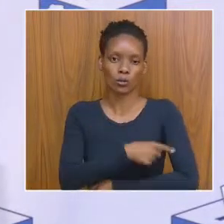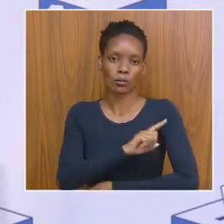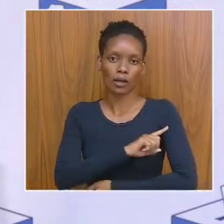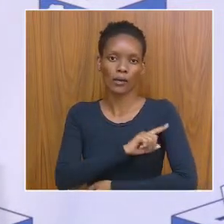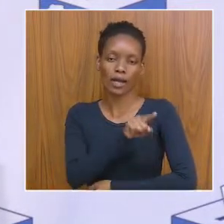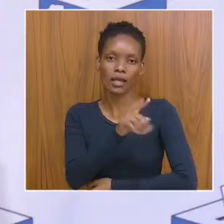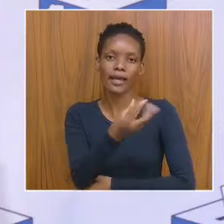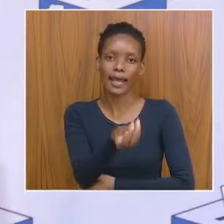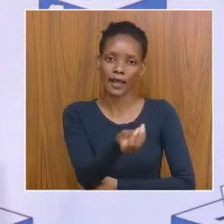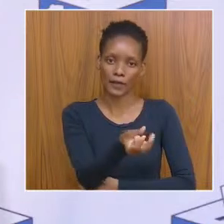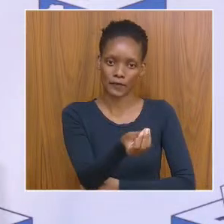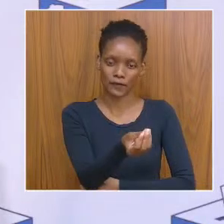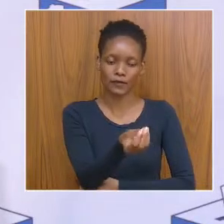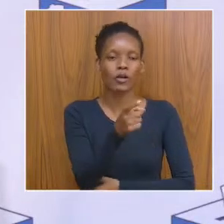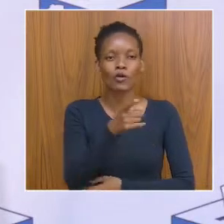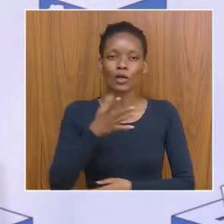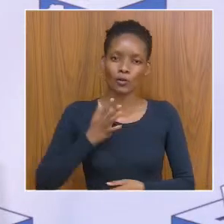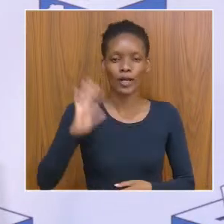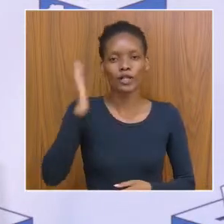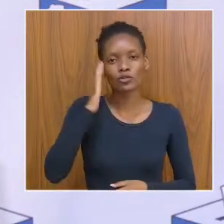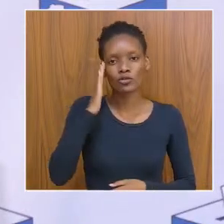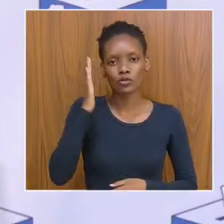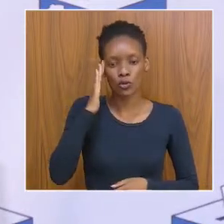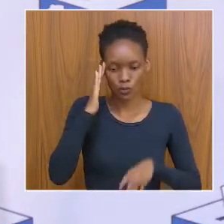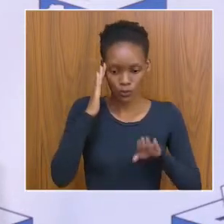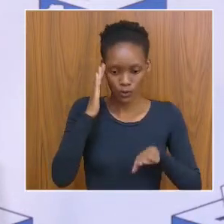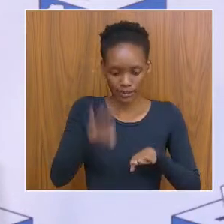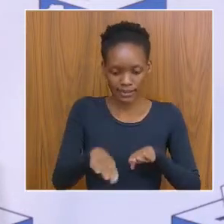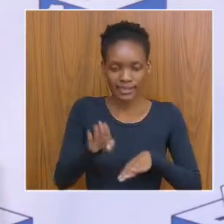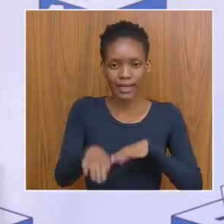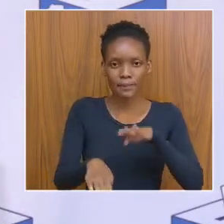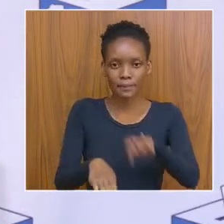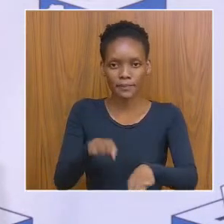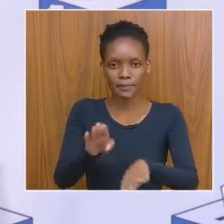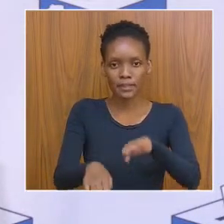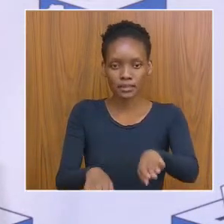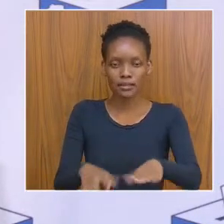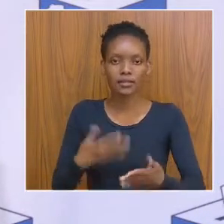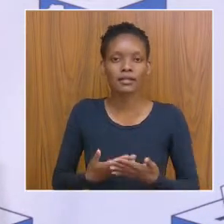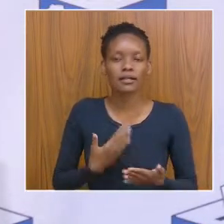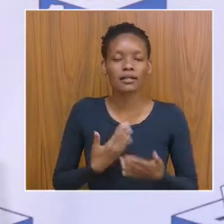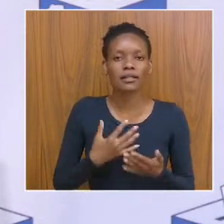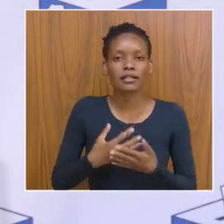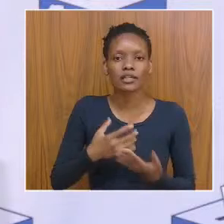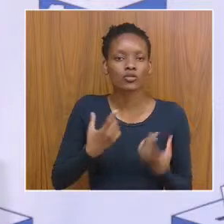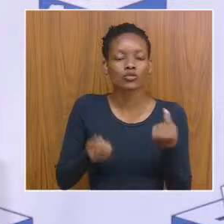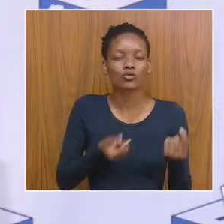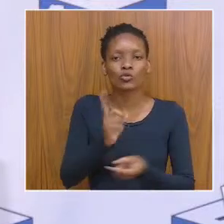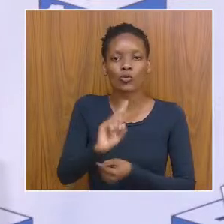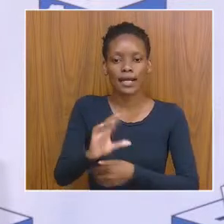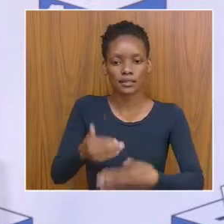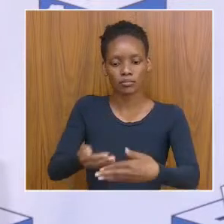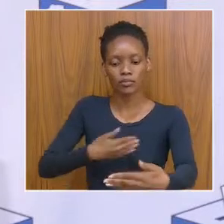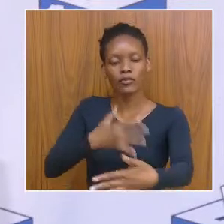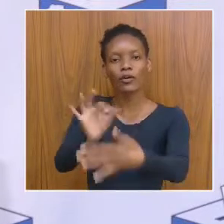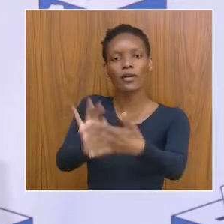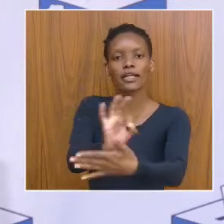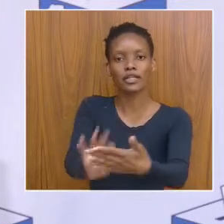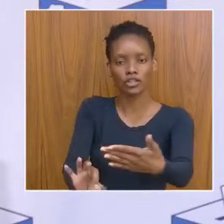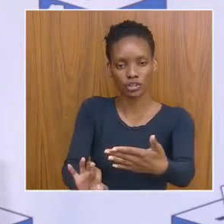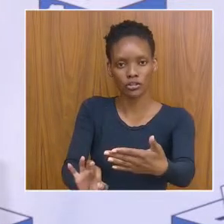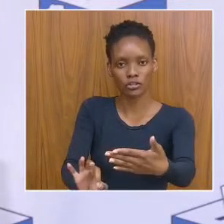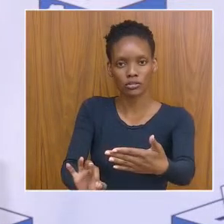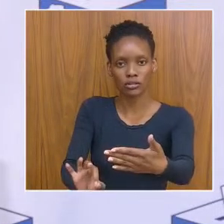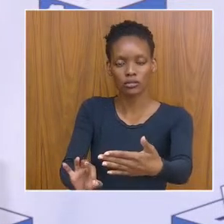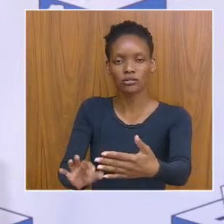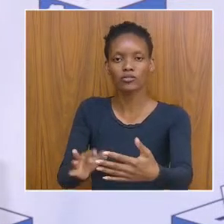resides, to establish from them the steps that they are able to take in the time remaining before the election to give